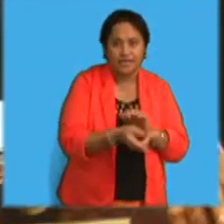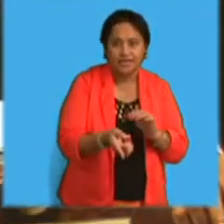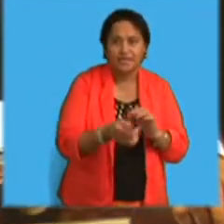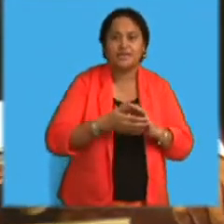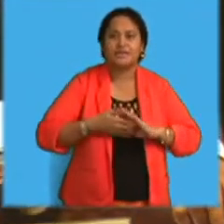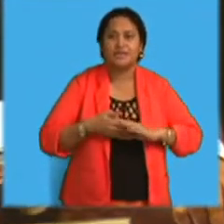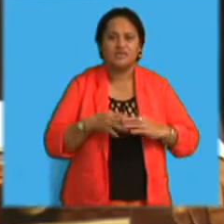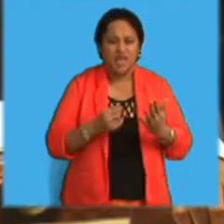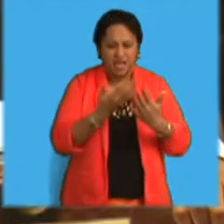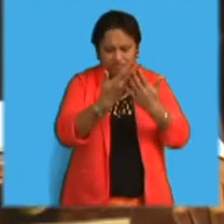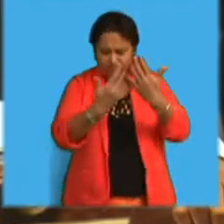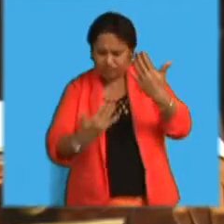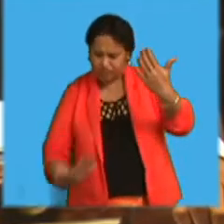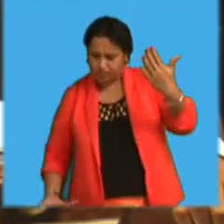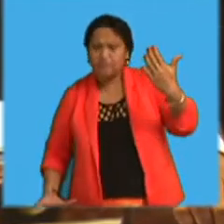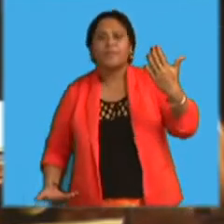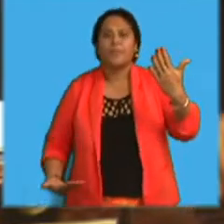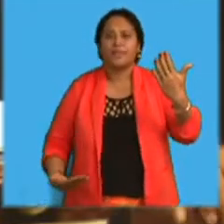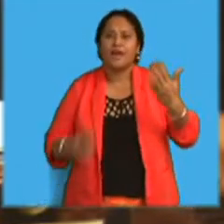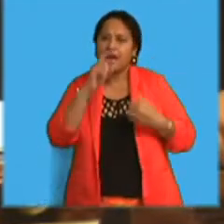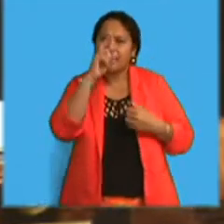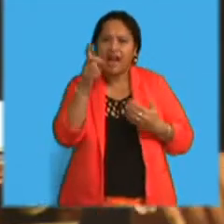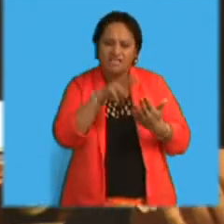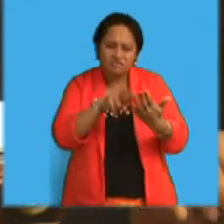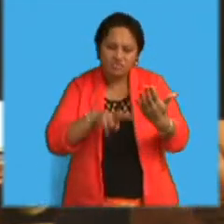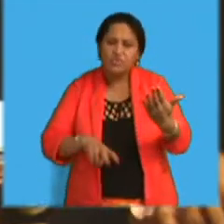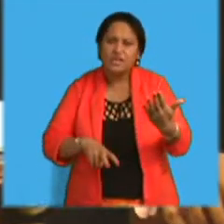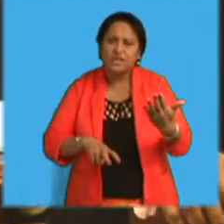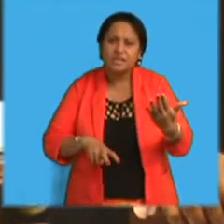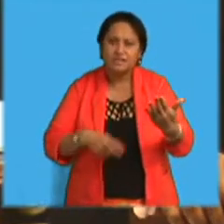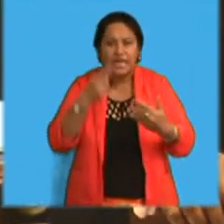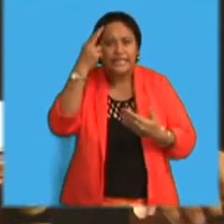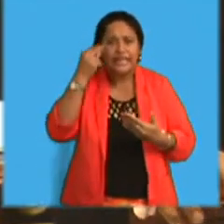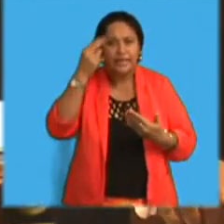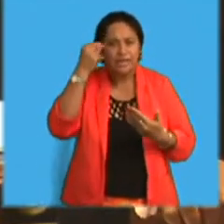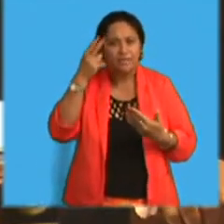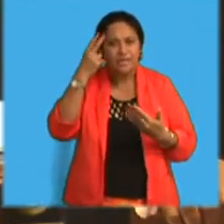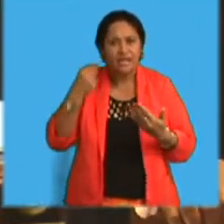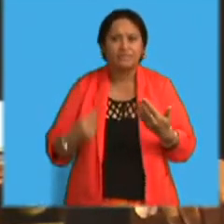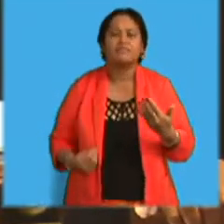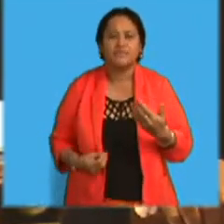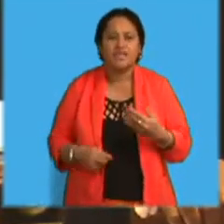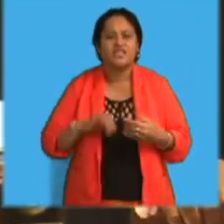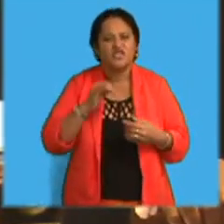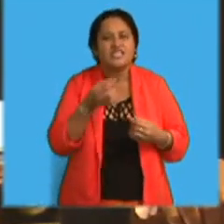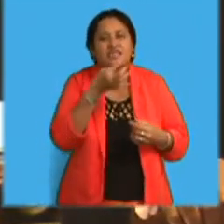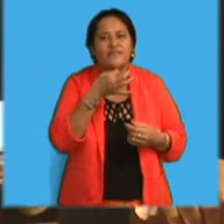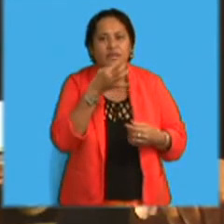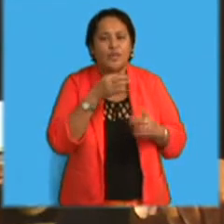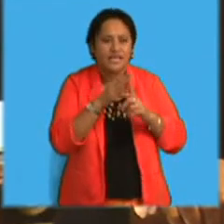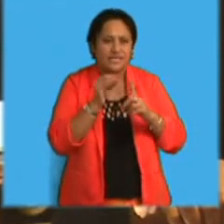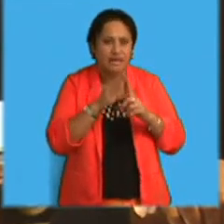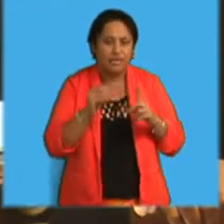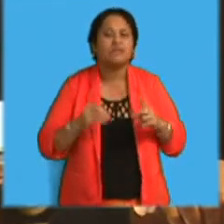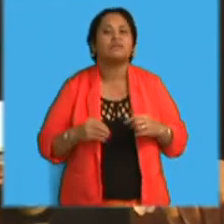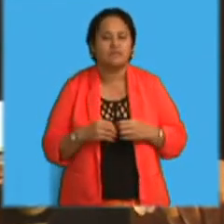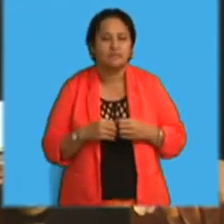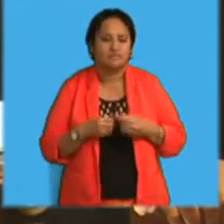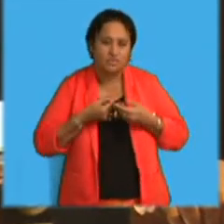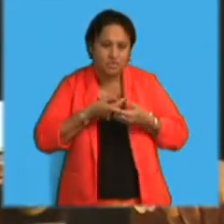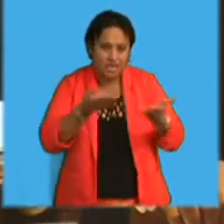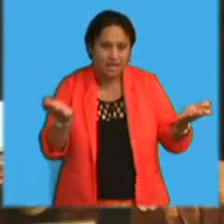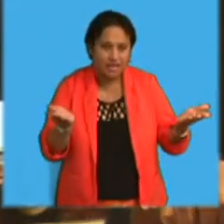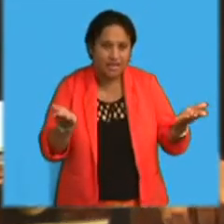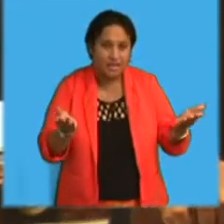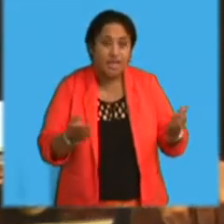out the entire list of all the success stories. We will follow this assessment by more field visits, where those who need additional support will